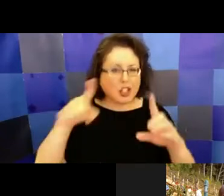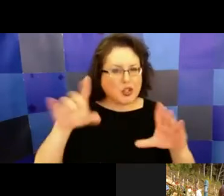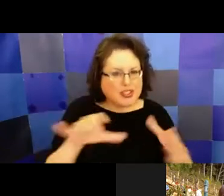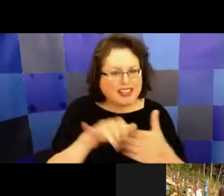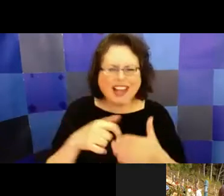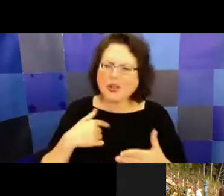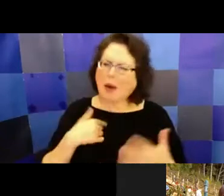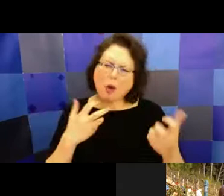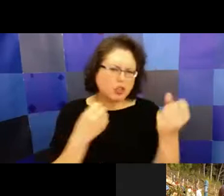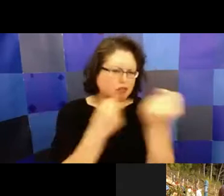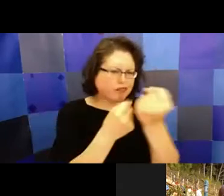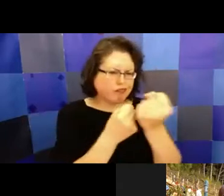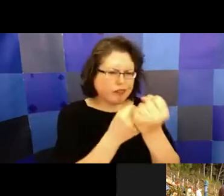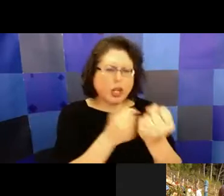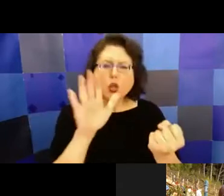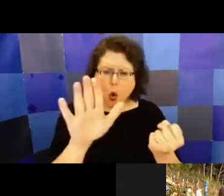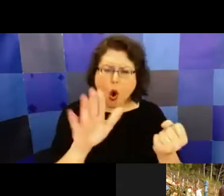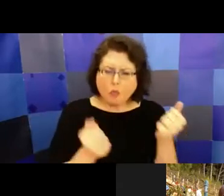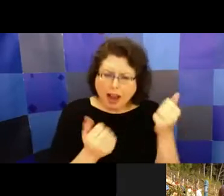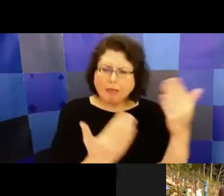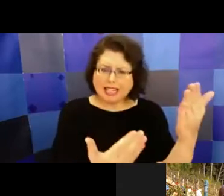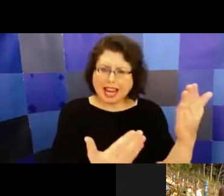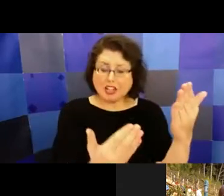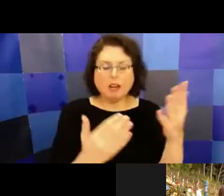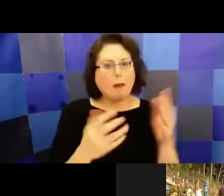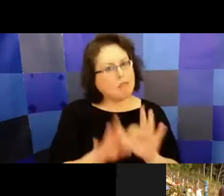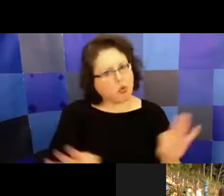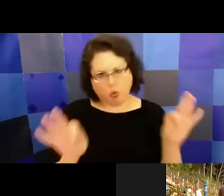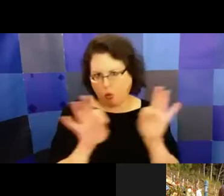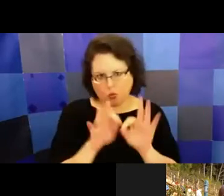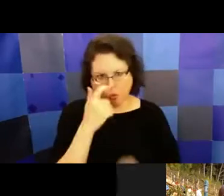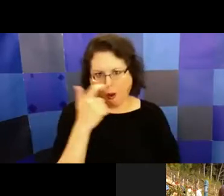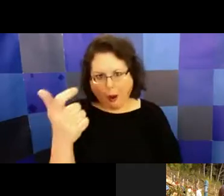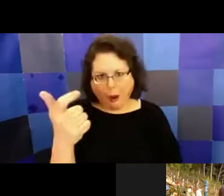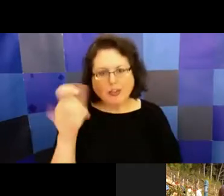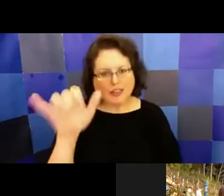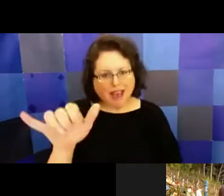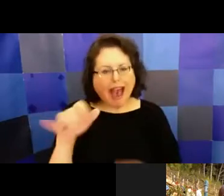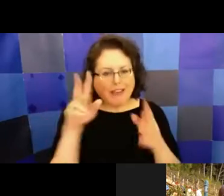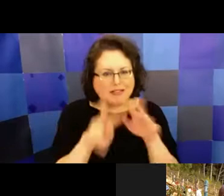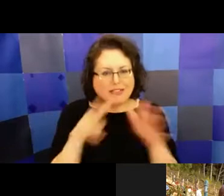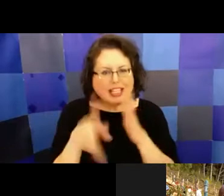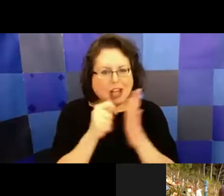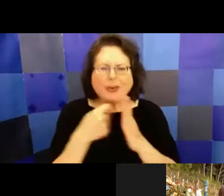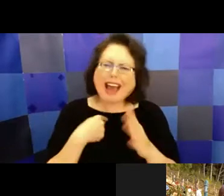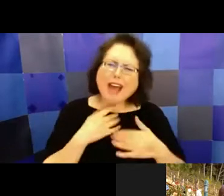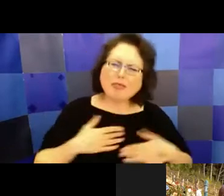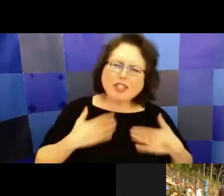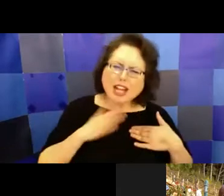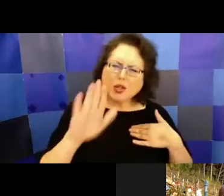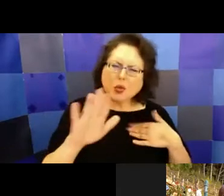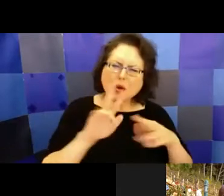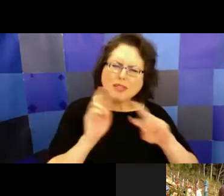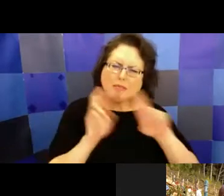underscore your recommendation about the importance of that video. And I also want to say that I really appreciated your response to